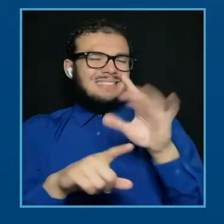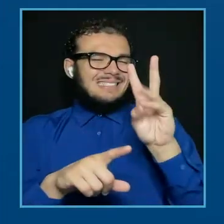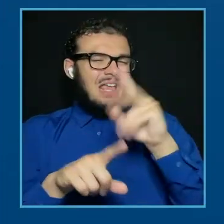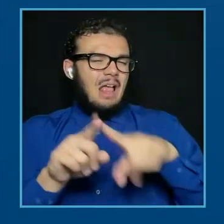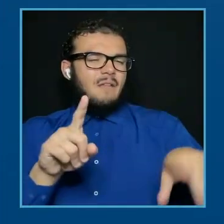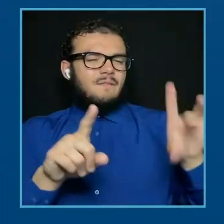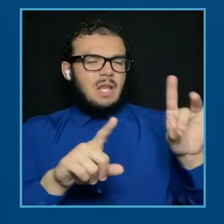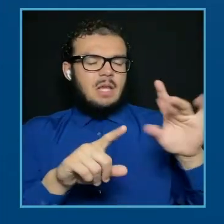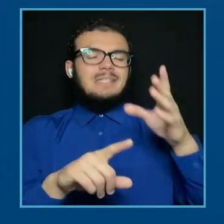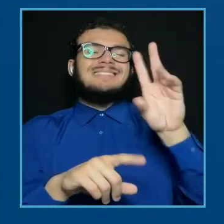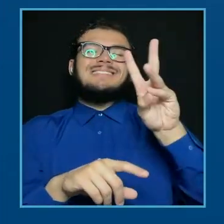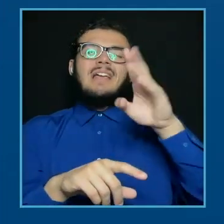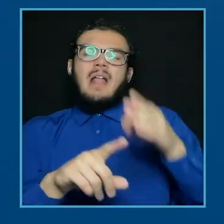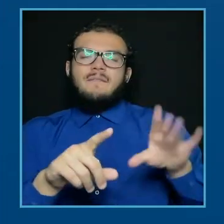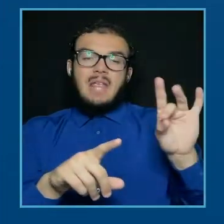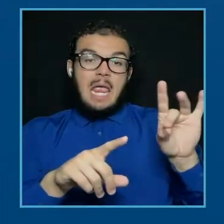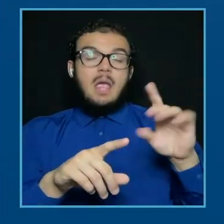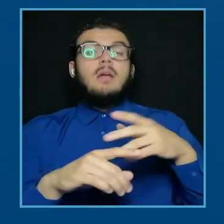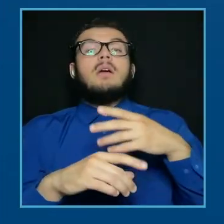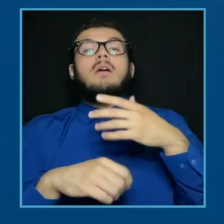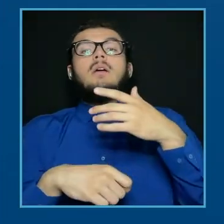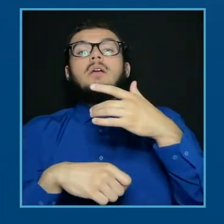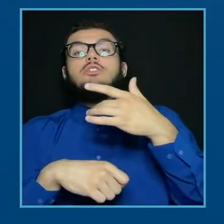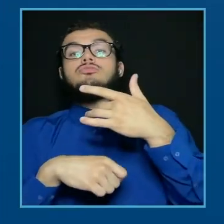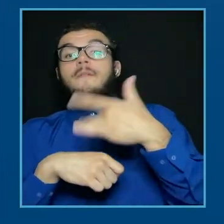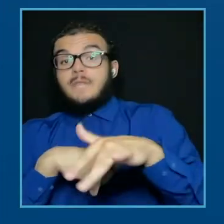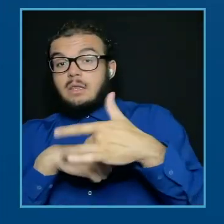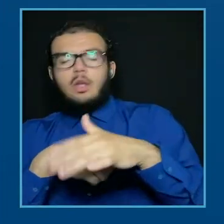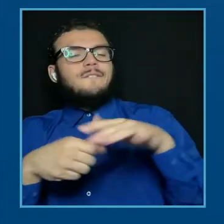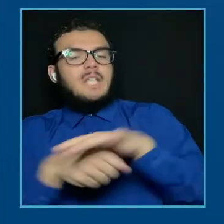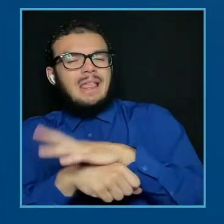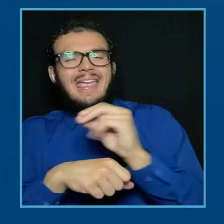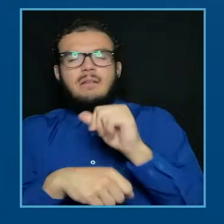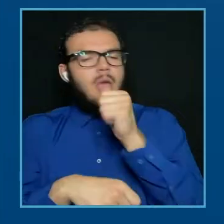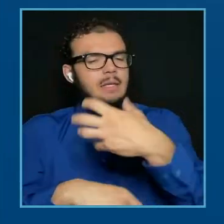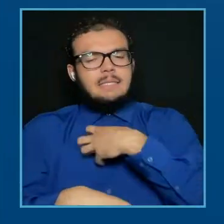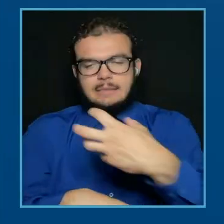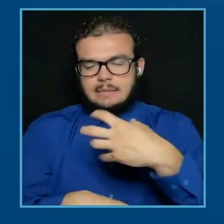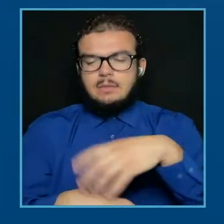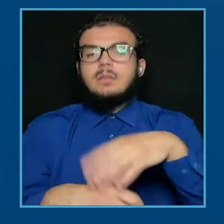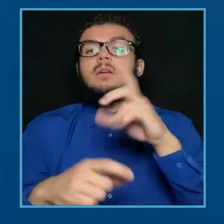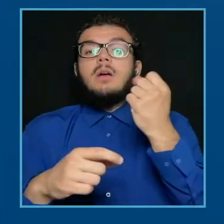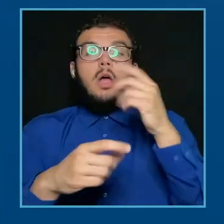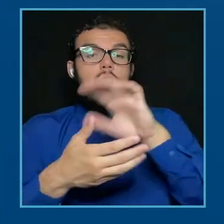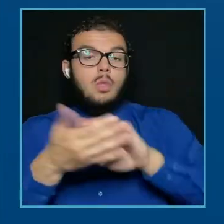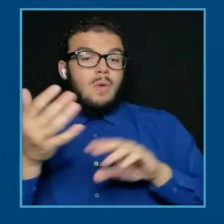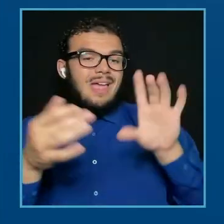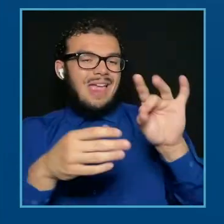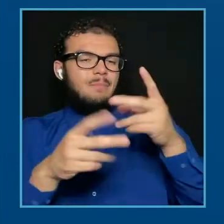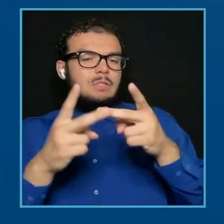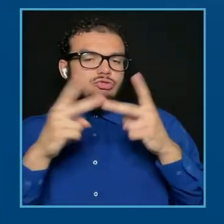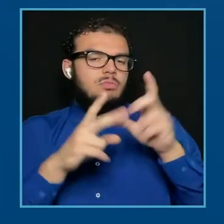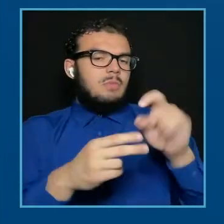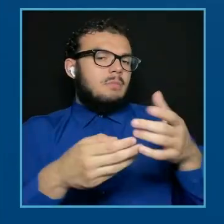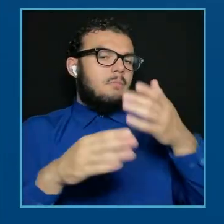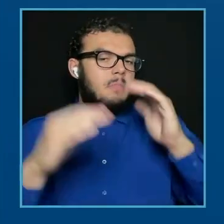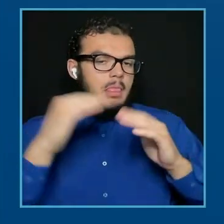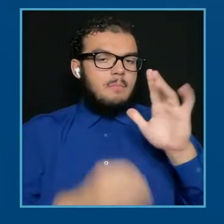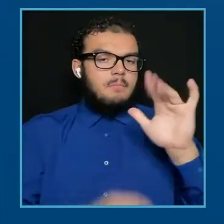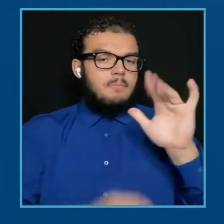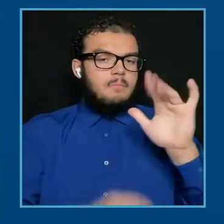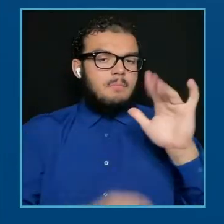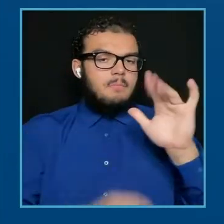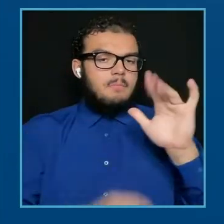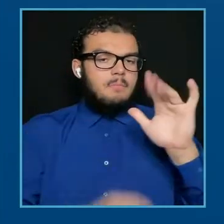are filled and uncontested. And per the charter, those 8 positions have to be balanced by gender with a variance of no more than 1. That